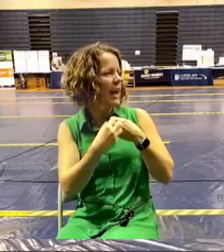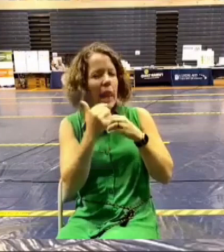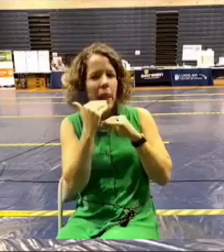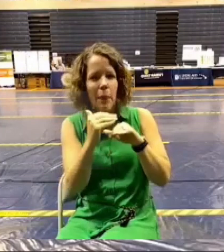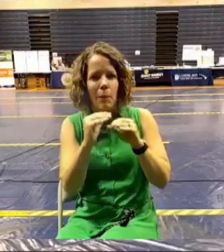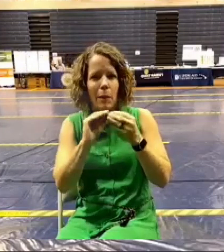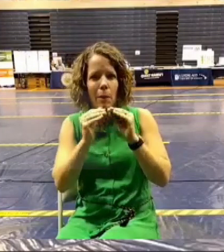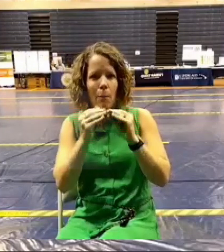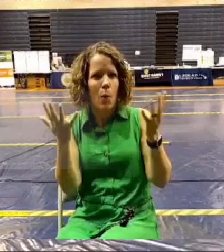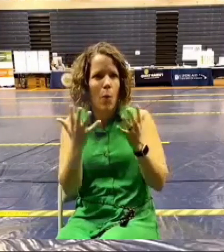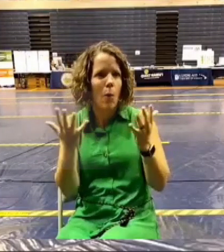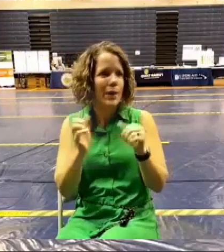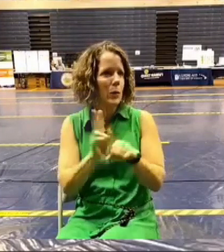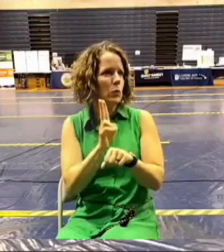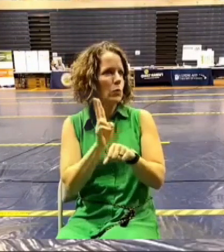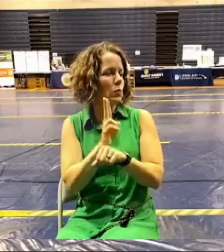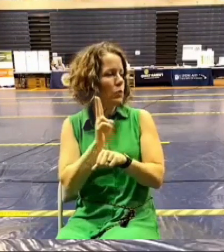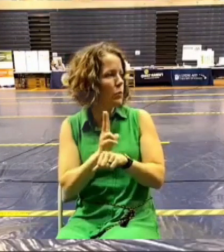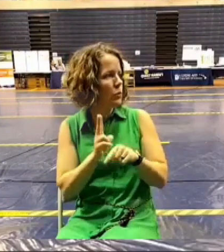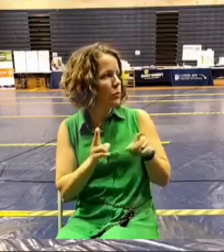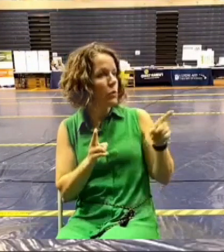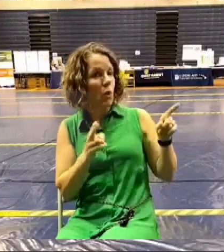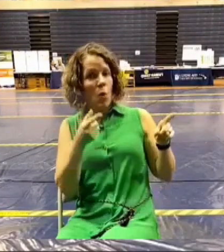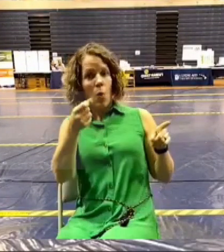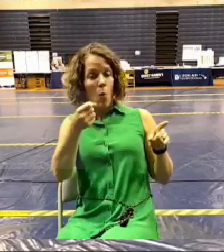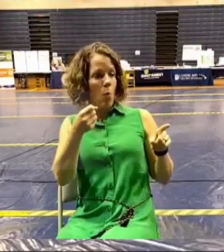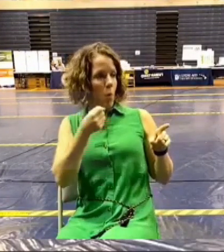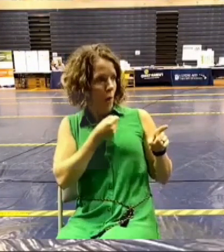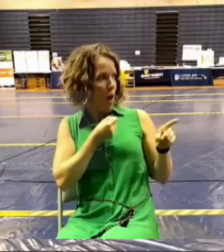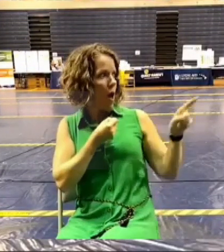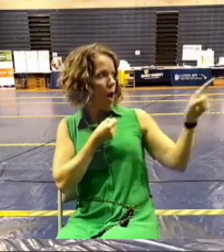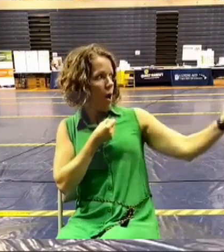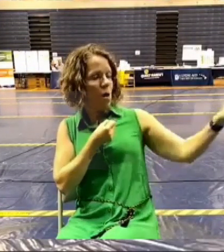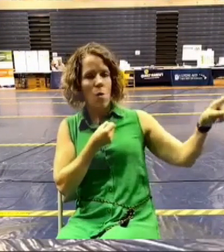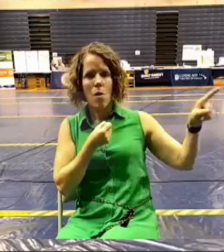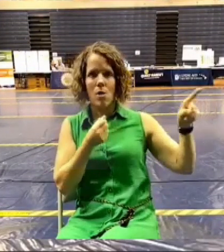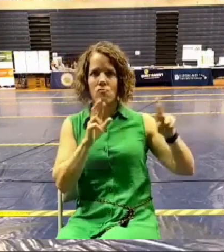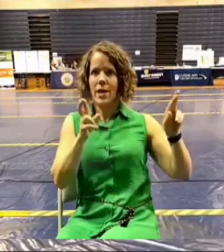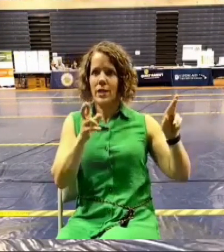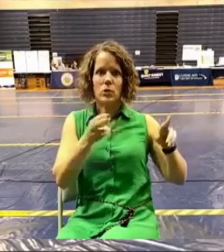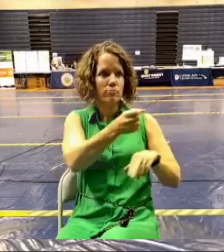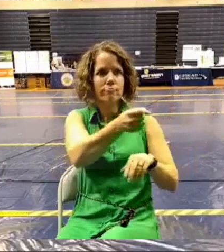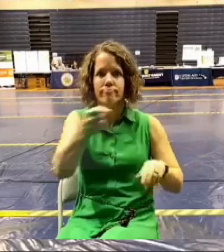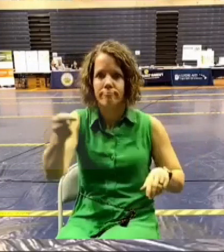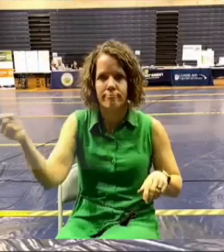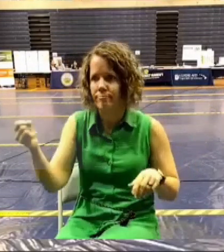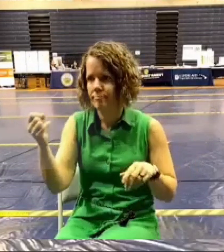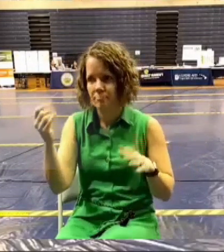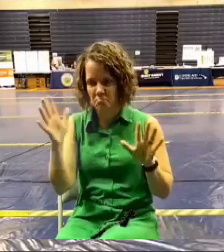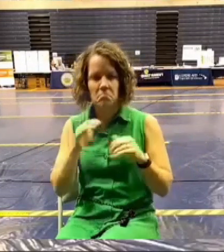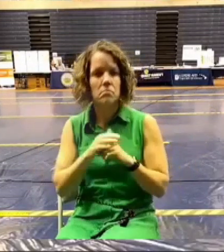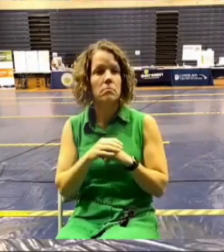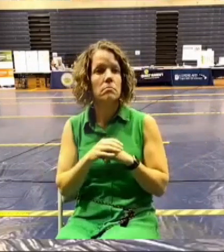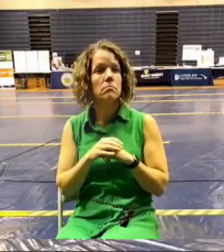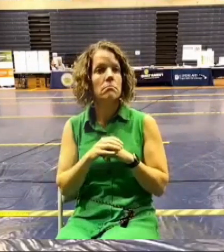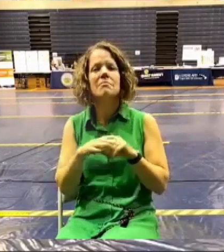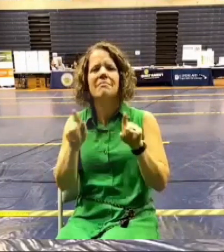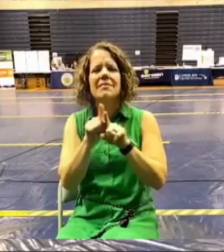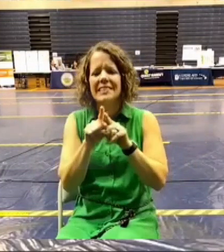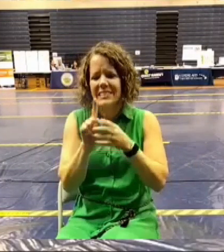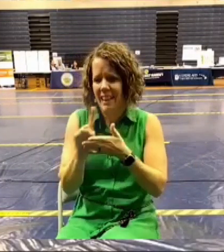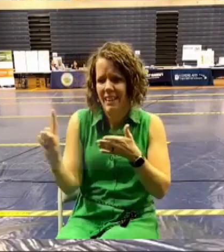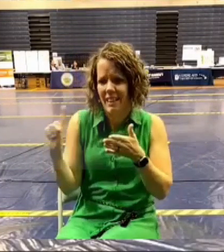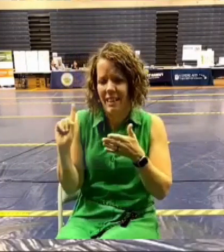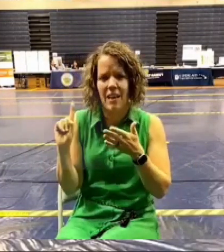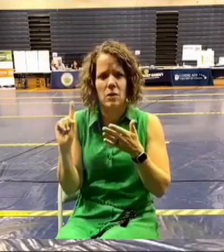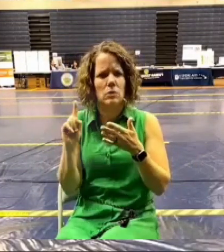Q&A sessions, the more prepared we'll be for that. For tonight, just as we did last week, if you have a question about